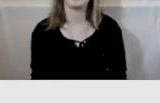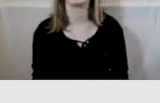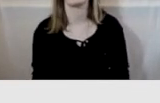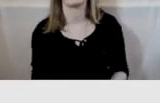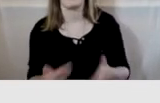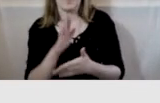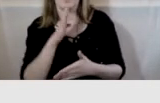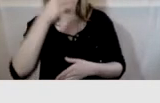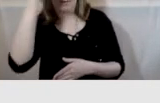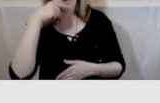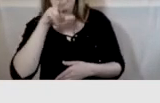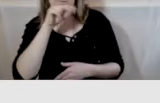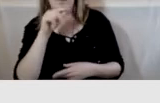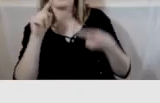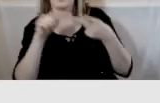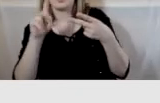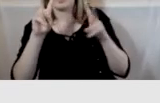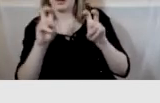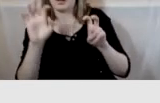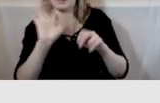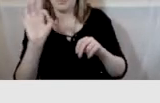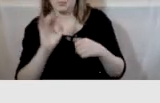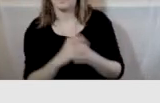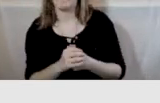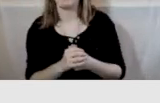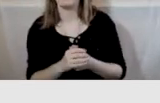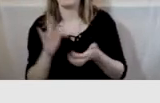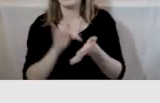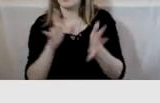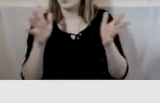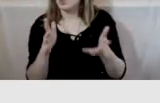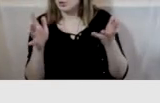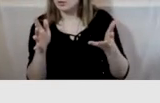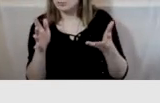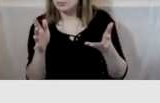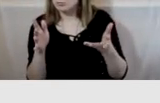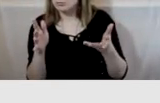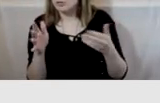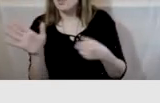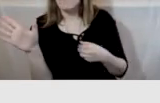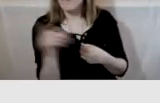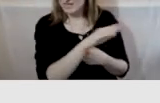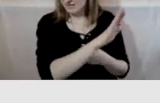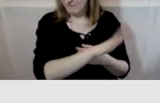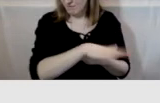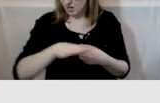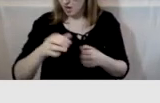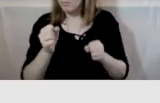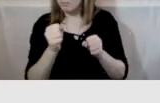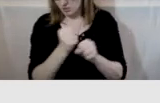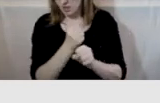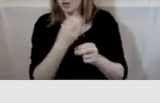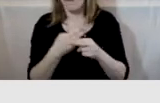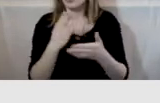Antruoju klausimu. Vidurinis ugdymas, aišku, visiems mokiniams ir tai apibrėžia bendrosios